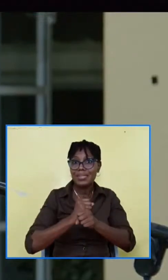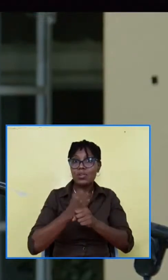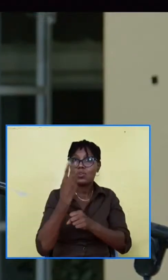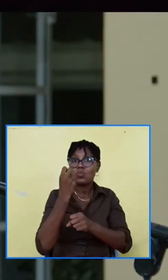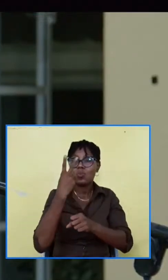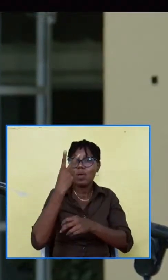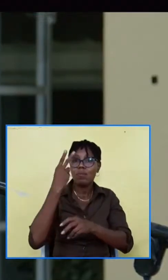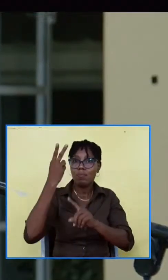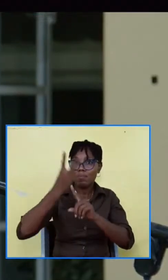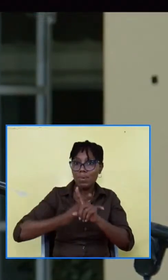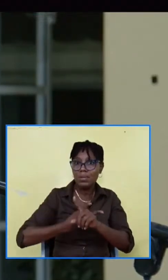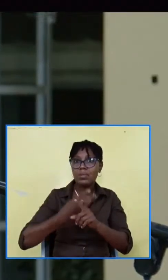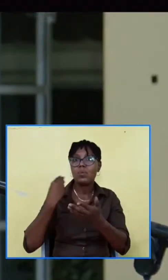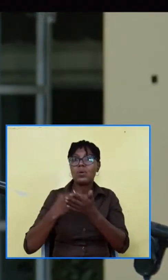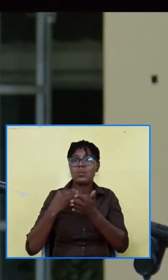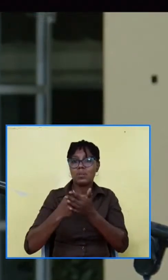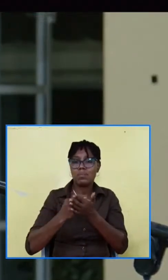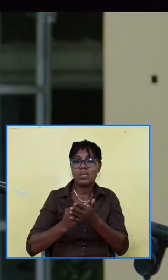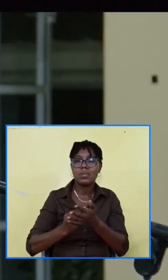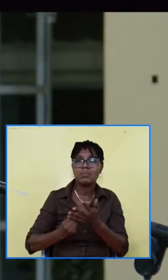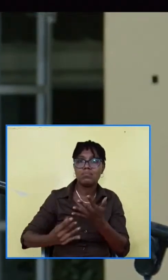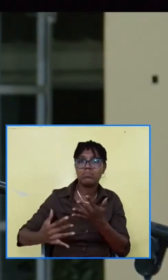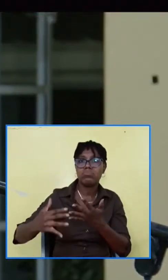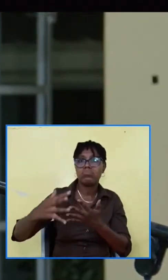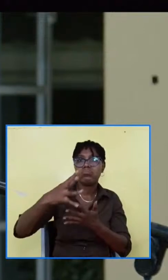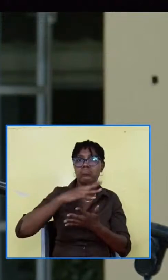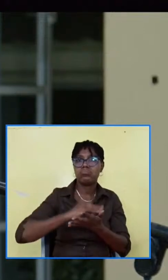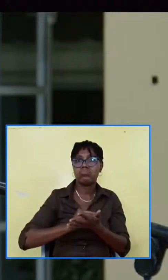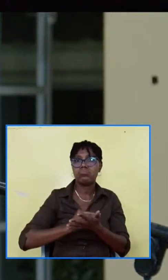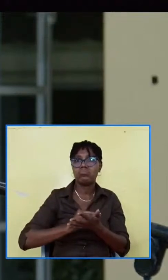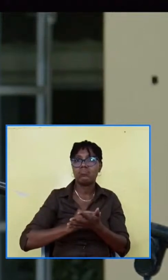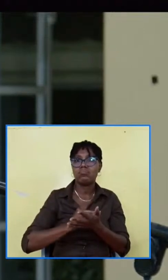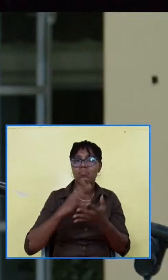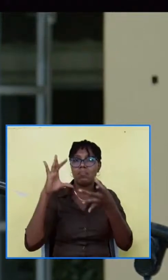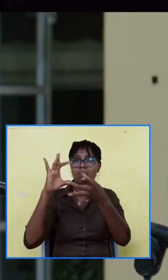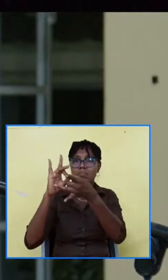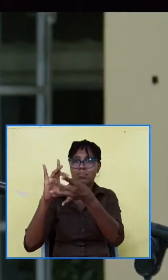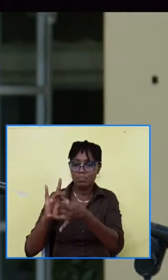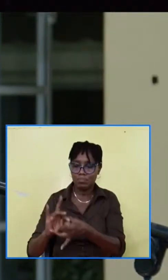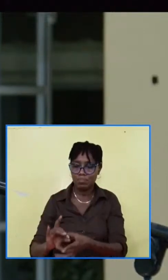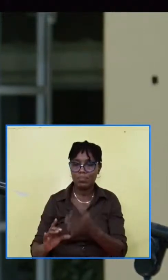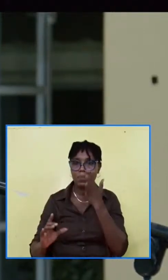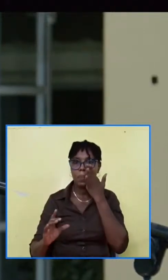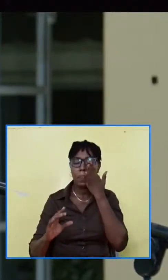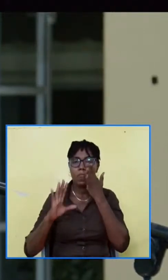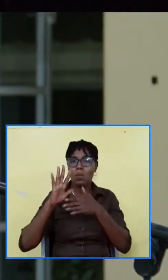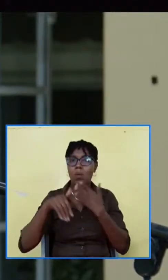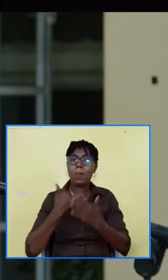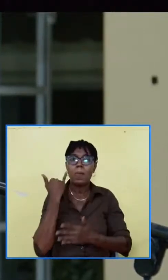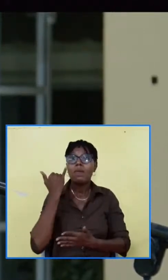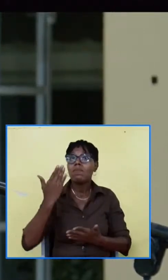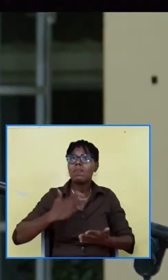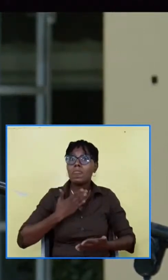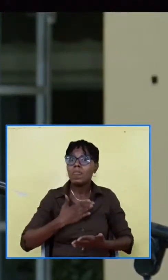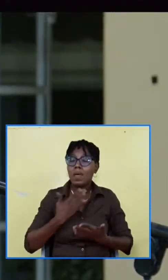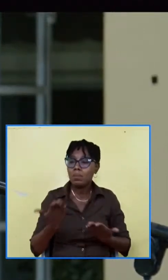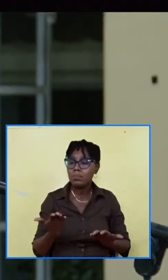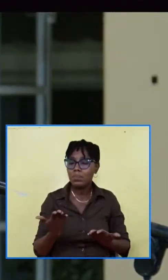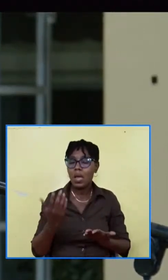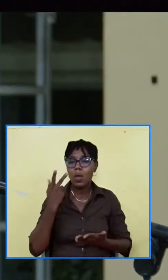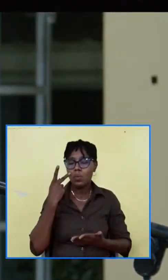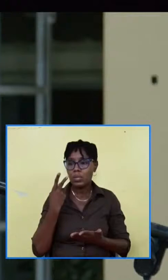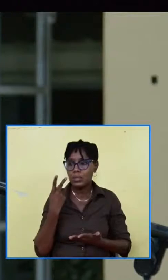can ensure that any person who would have been in the situation that you have been, and we can make that count,